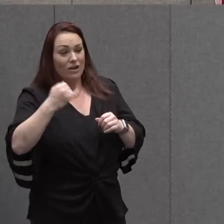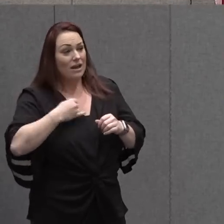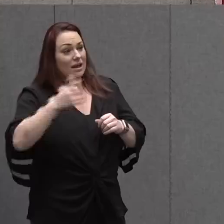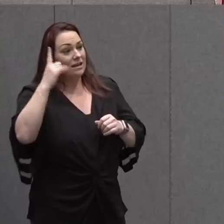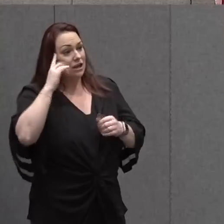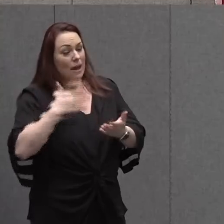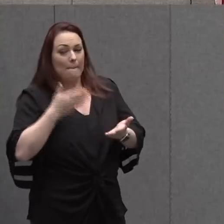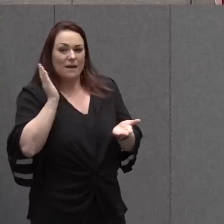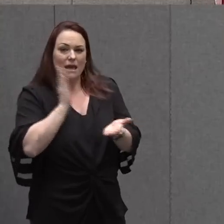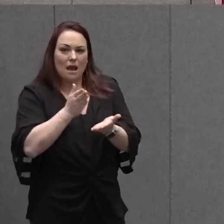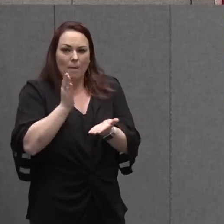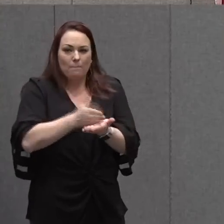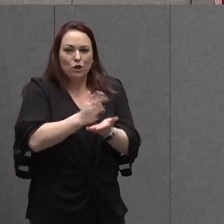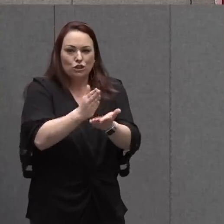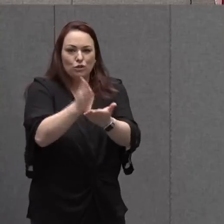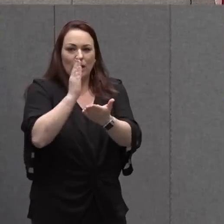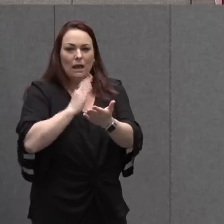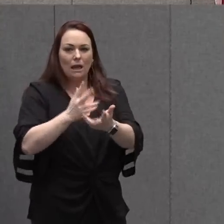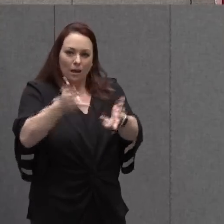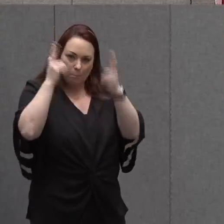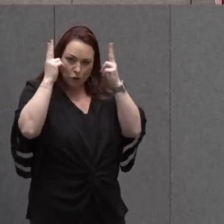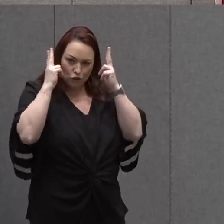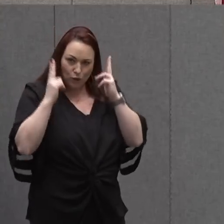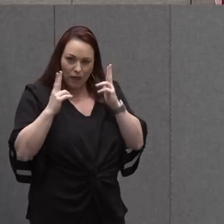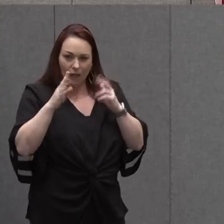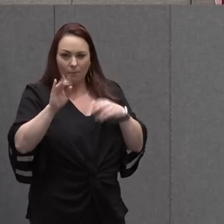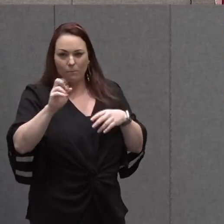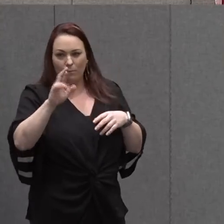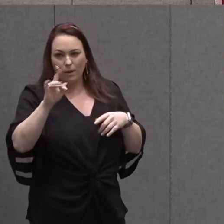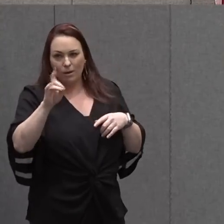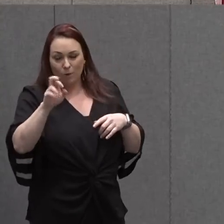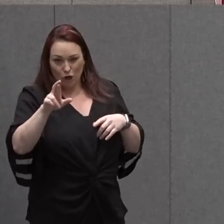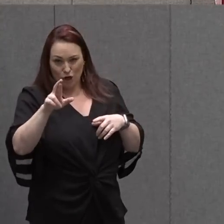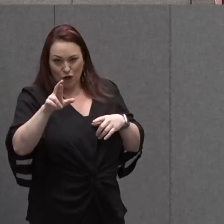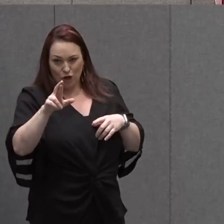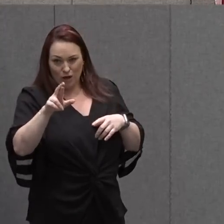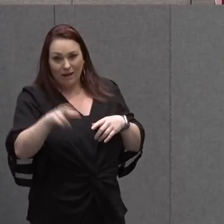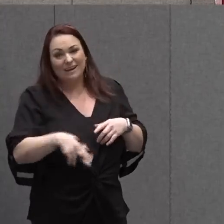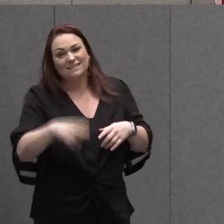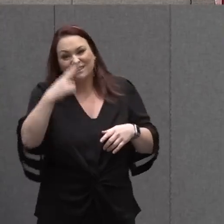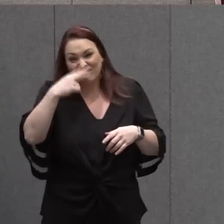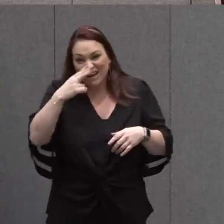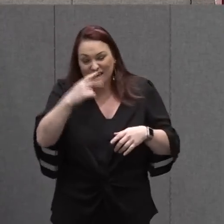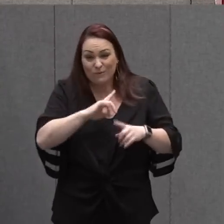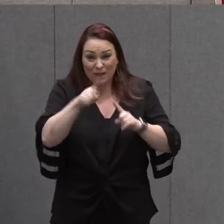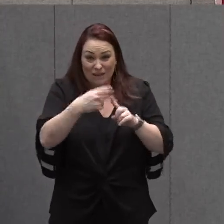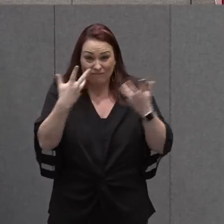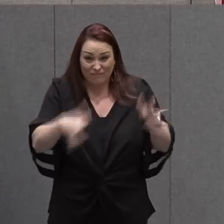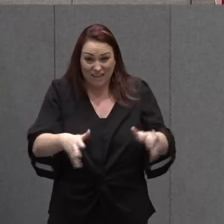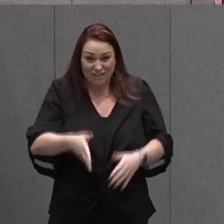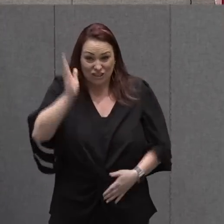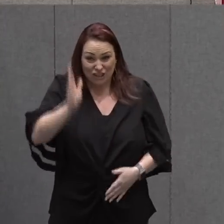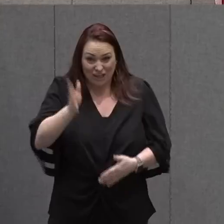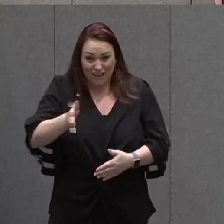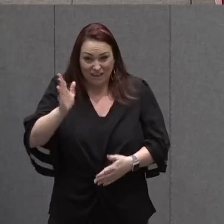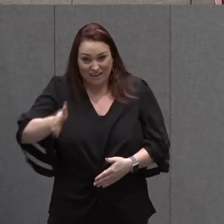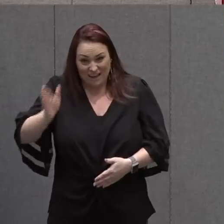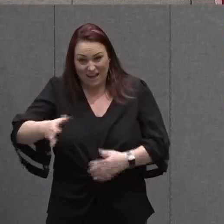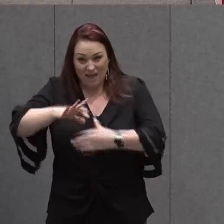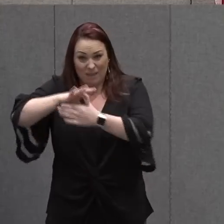want to describe him that way. Well, it's funny you mentioned that because after he's done cutting the meat in his butcher shop, he uses the same knife to cut my